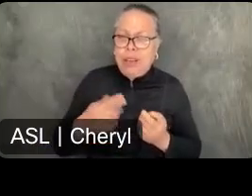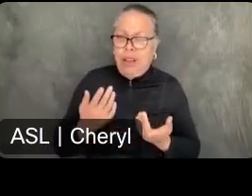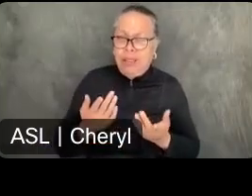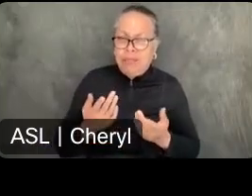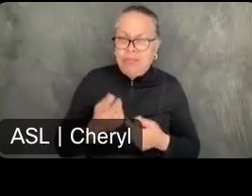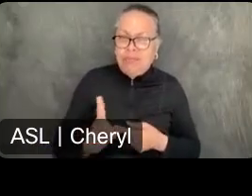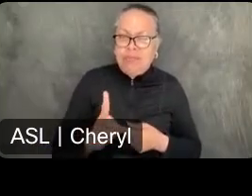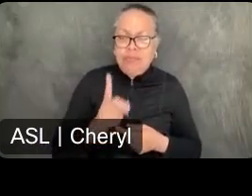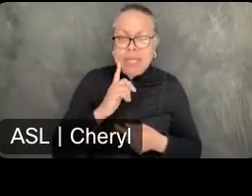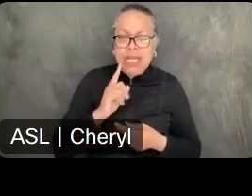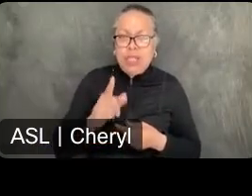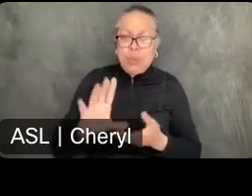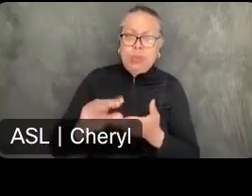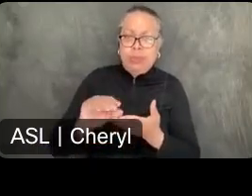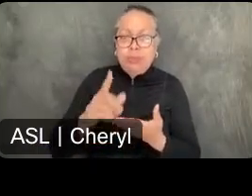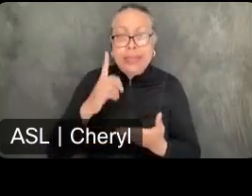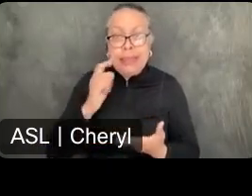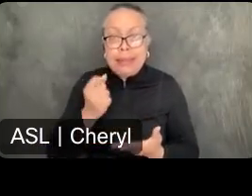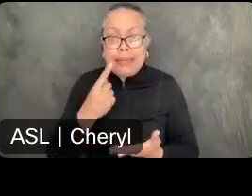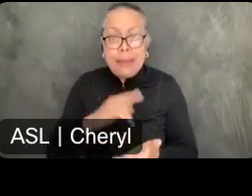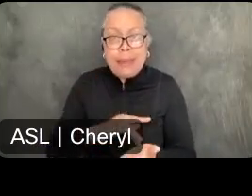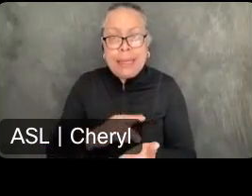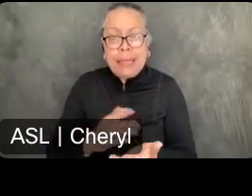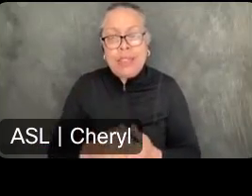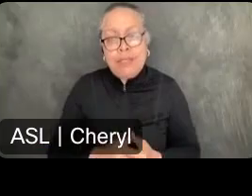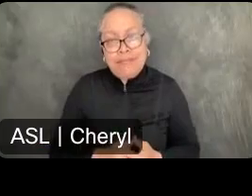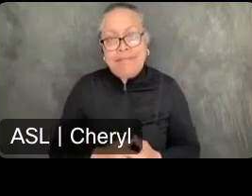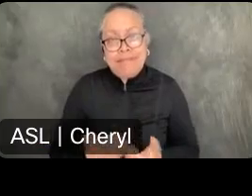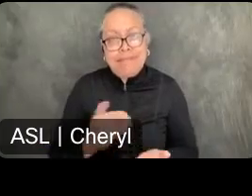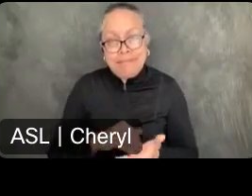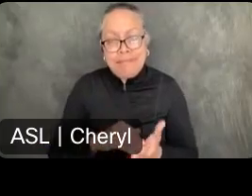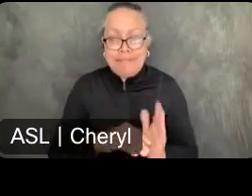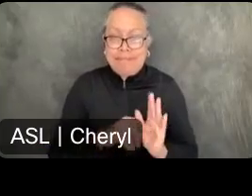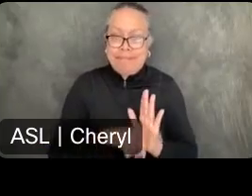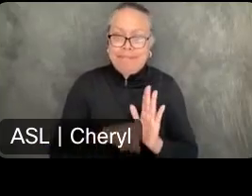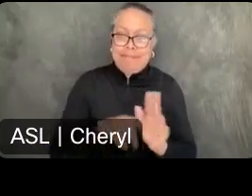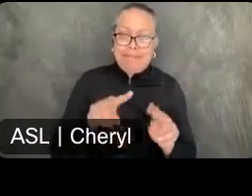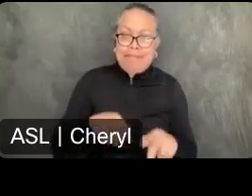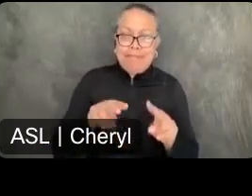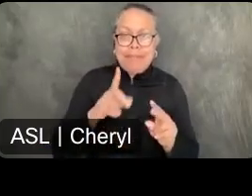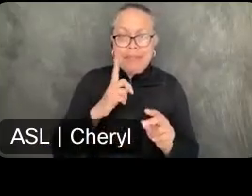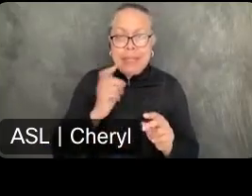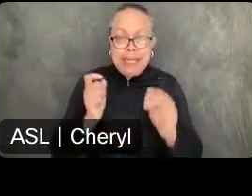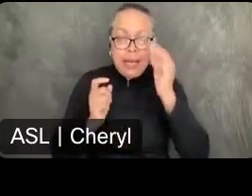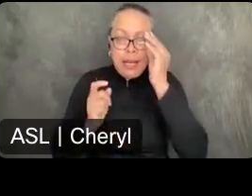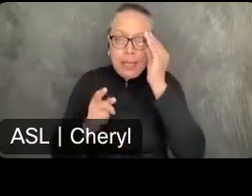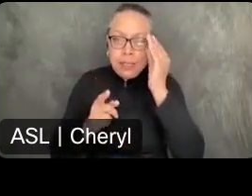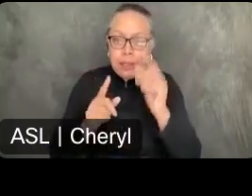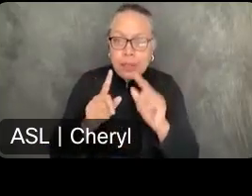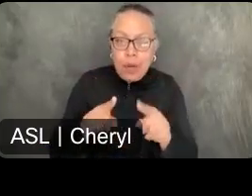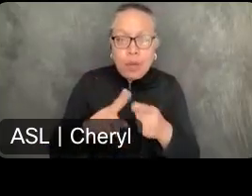really leveraging both stigma related to mental health as well as substance use in order to denigrate a